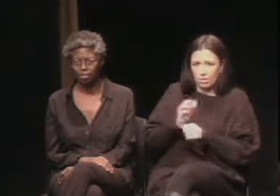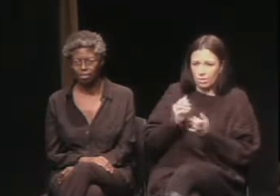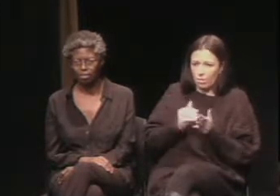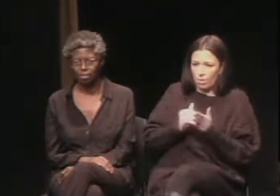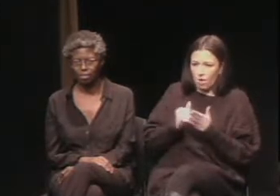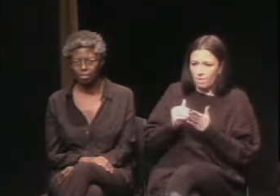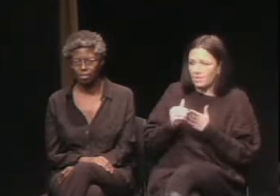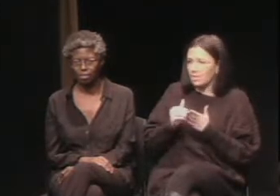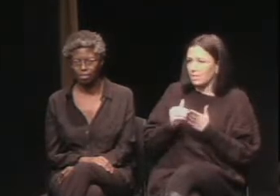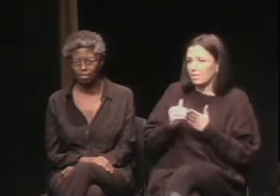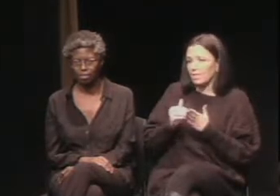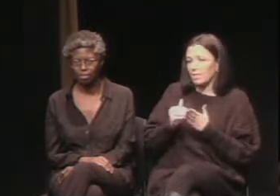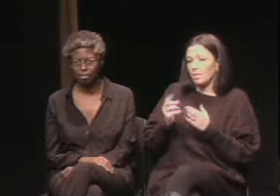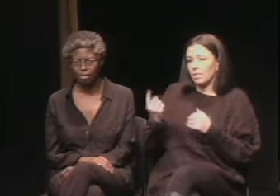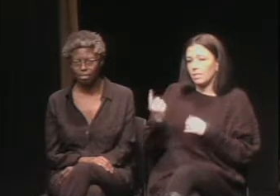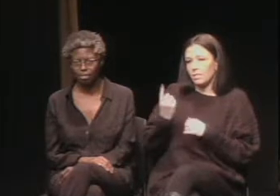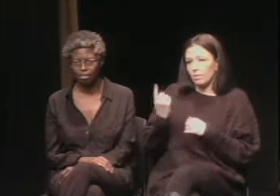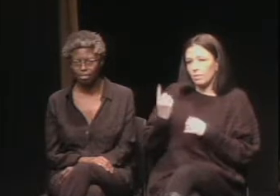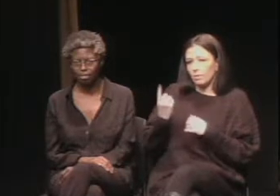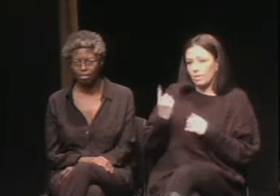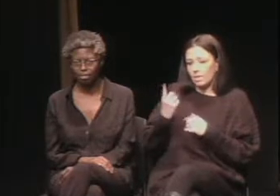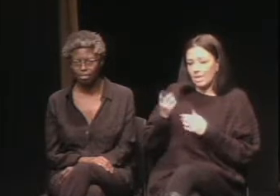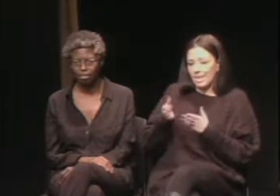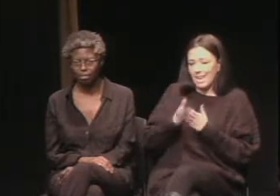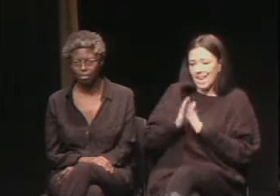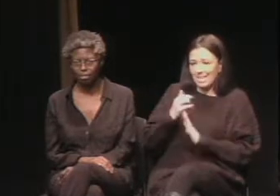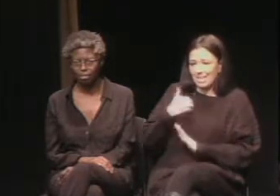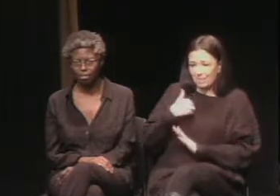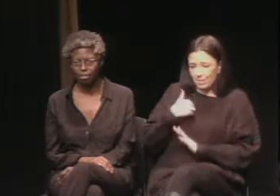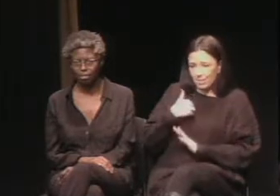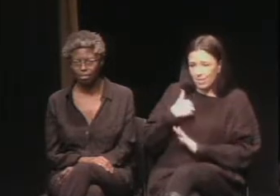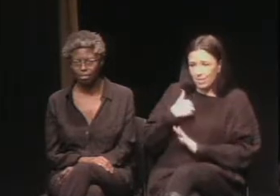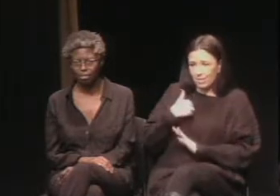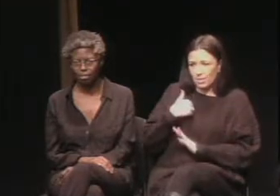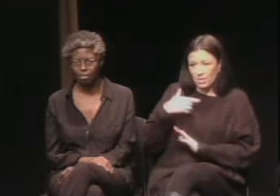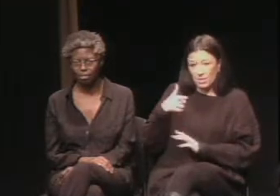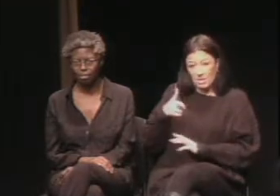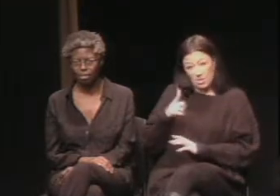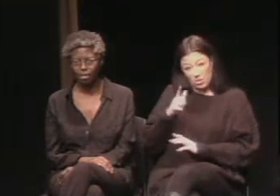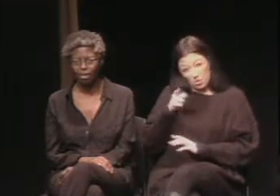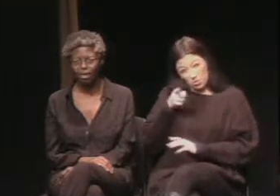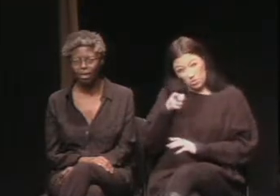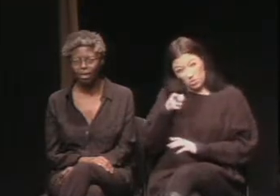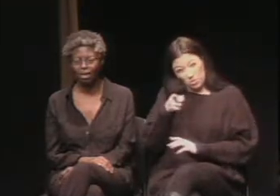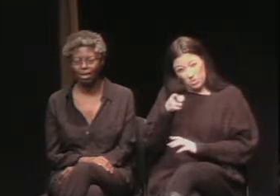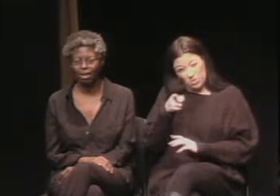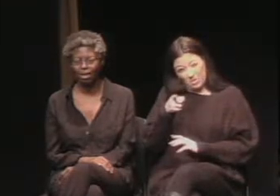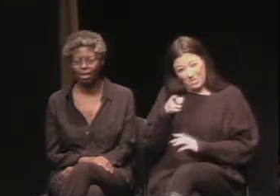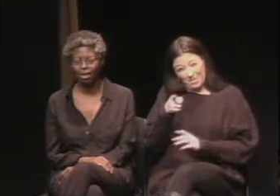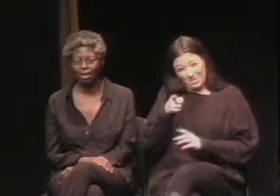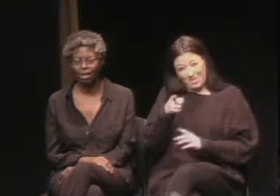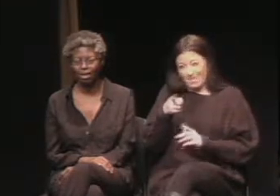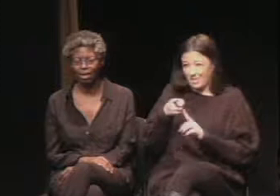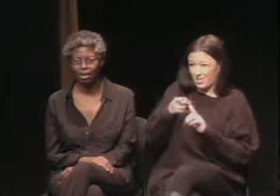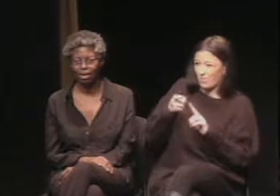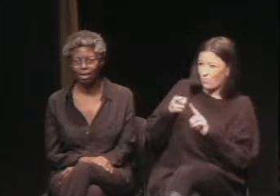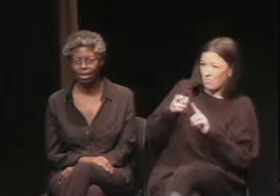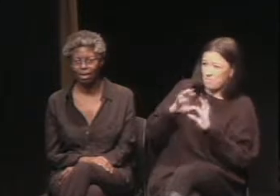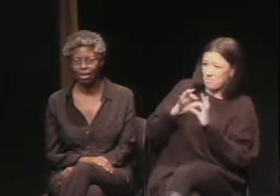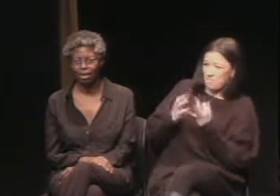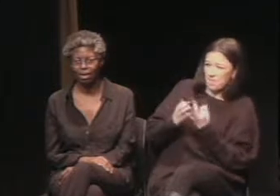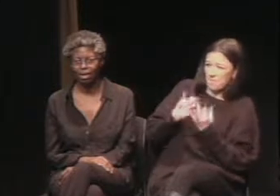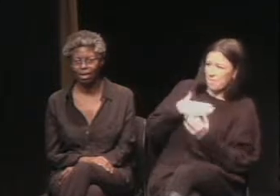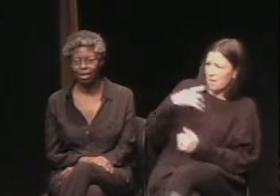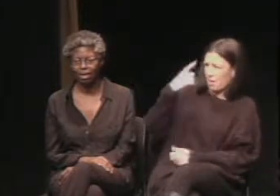and frequent. And someone even asked me, but did they shoot you? And this was from a relative, and my